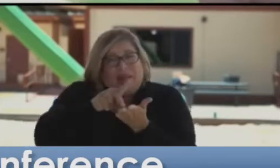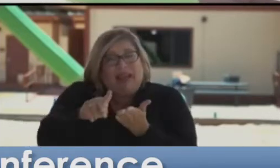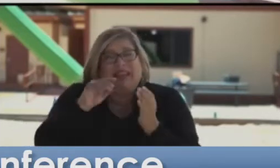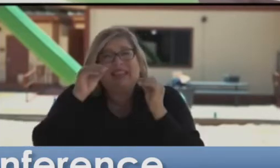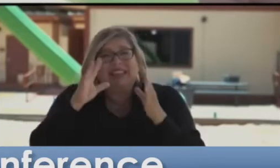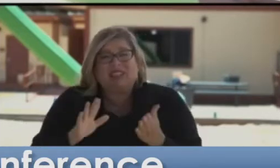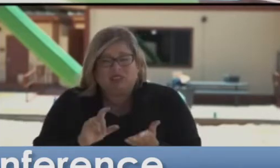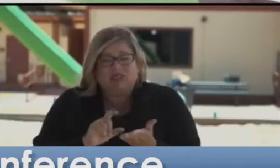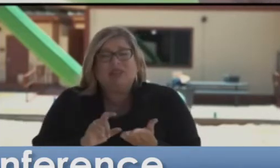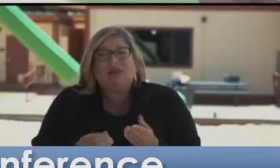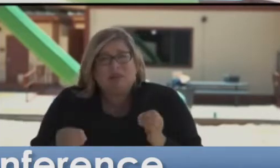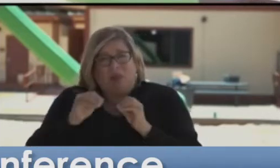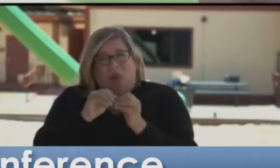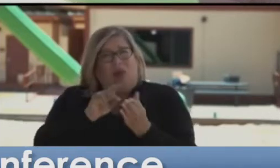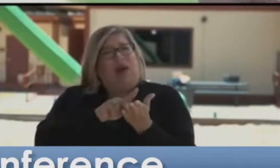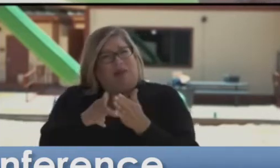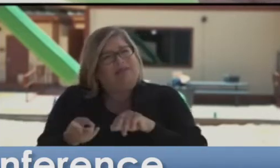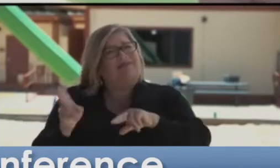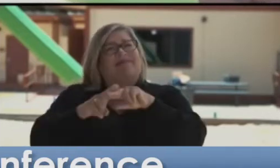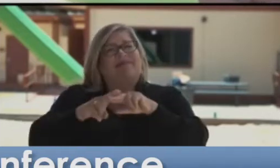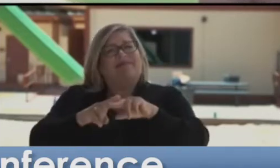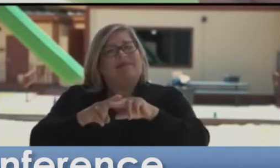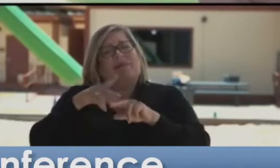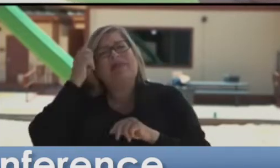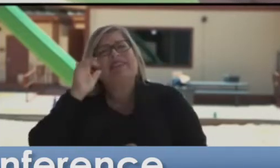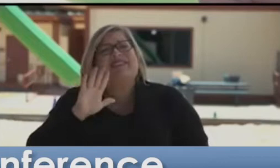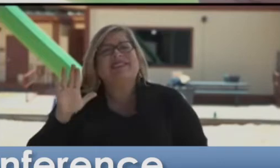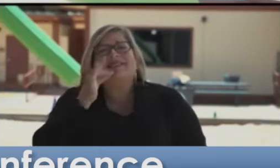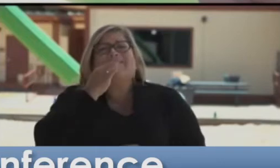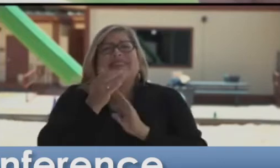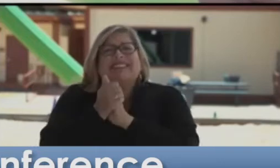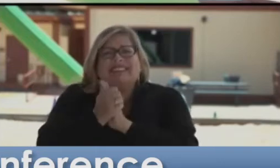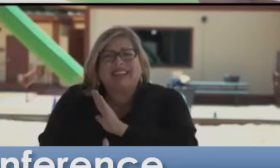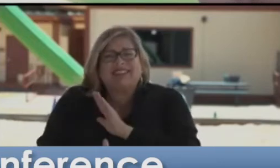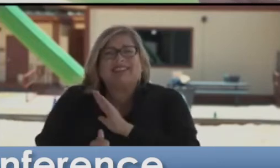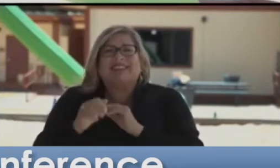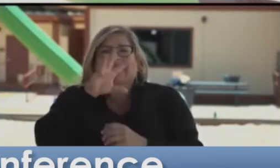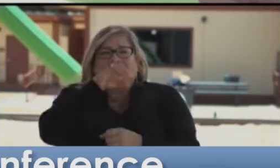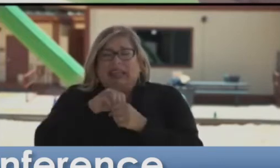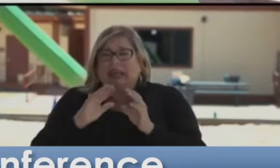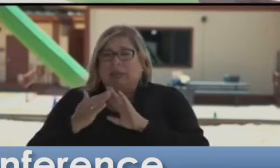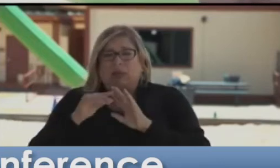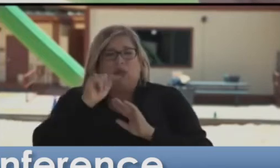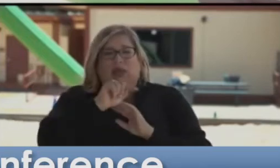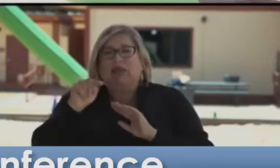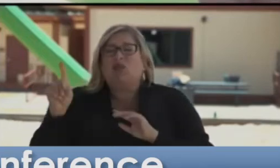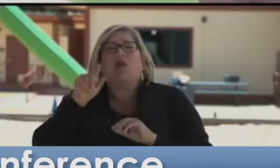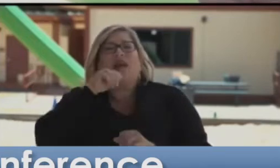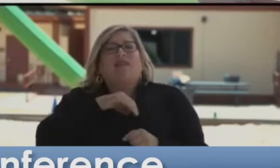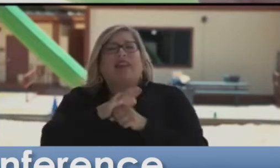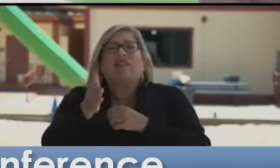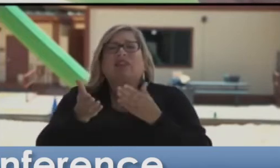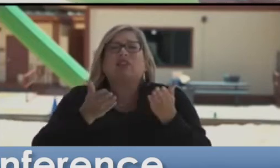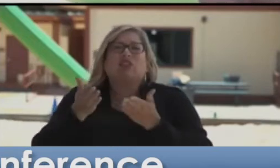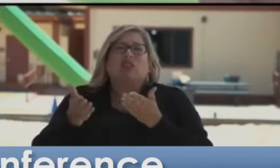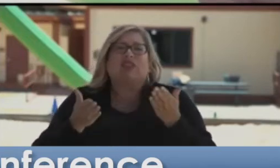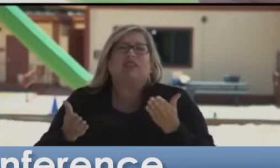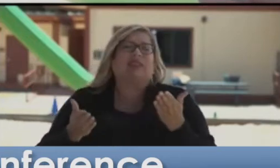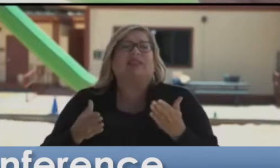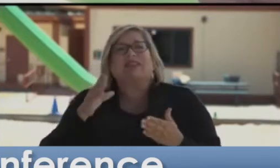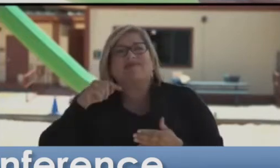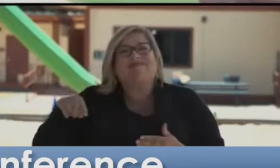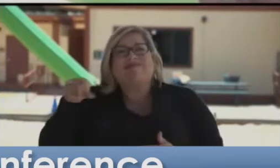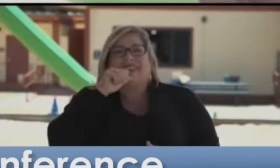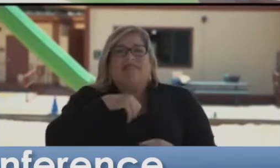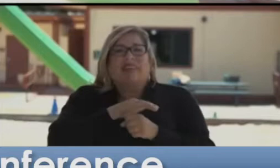more to invest their talents in communities that are underserved and communities that are